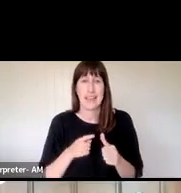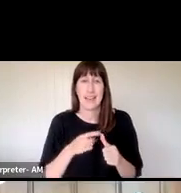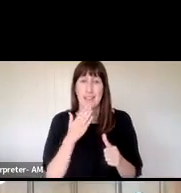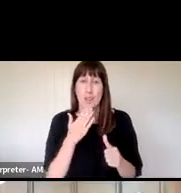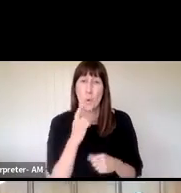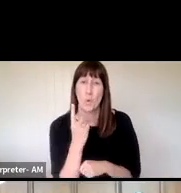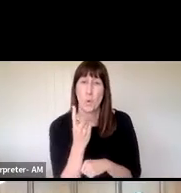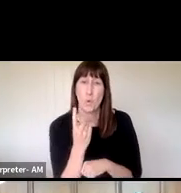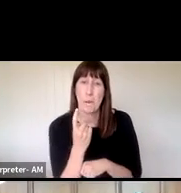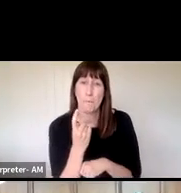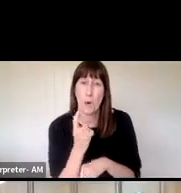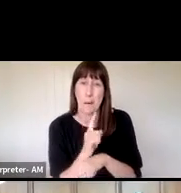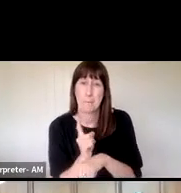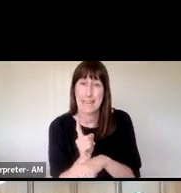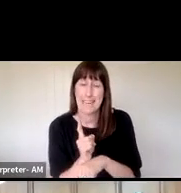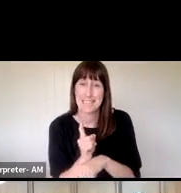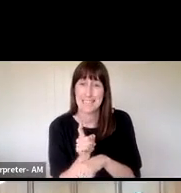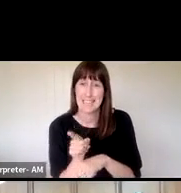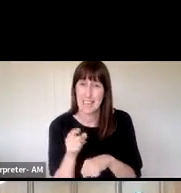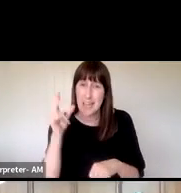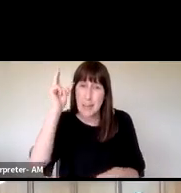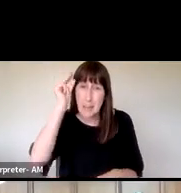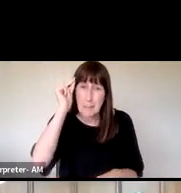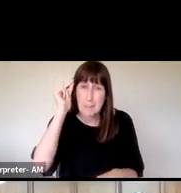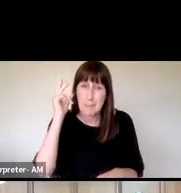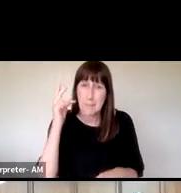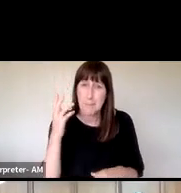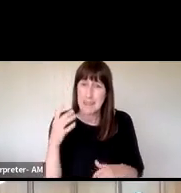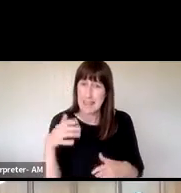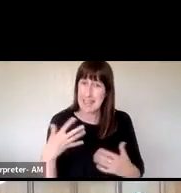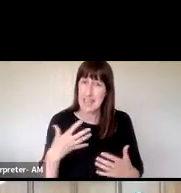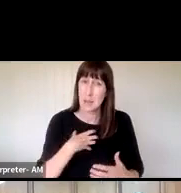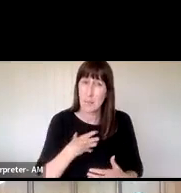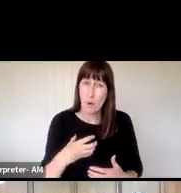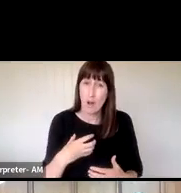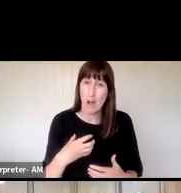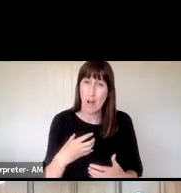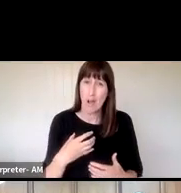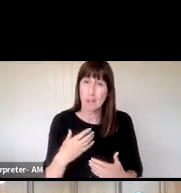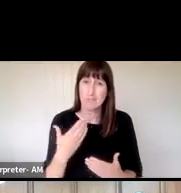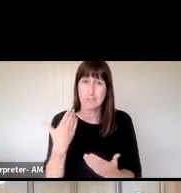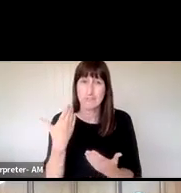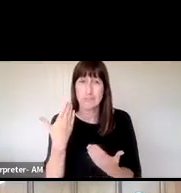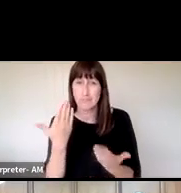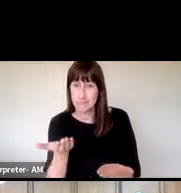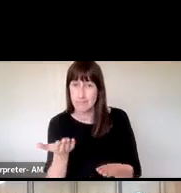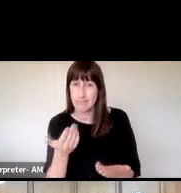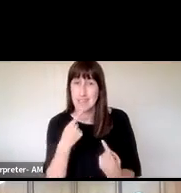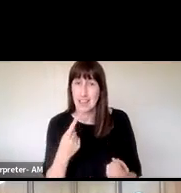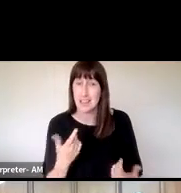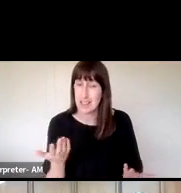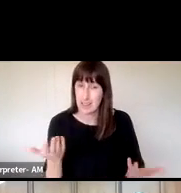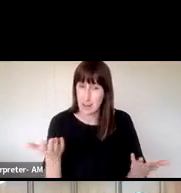minute left. Kim, if you have any further additions, it's over to you now.